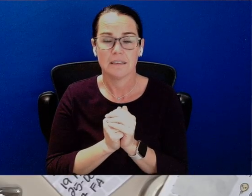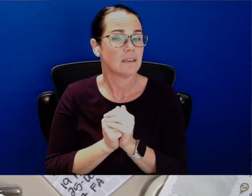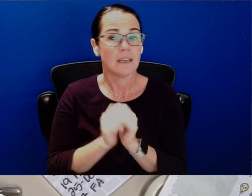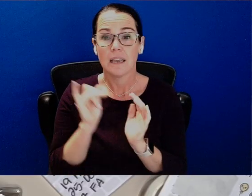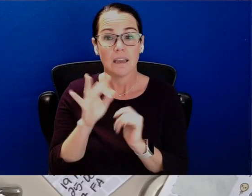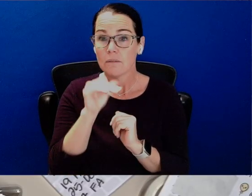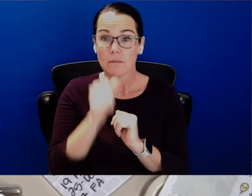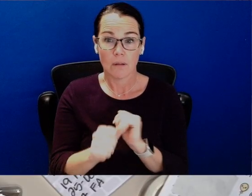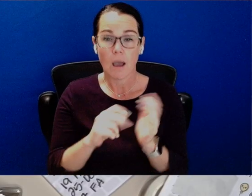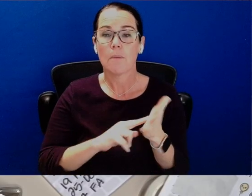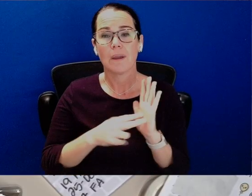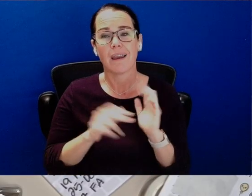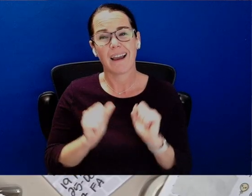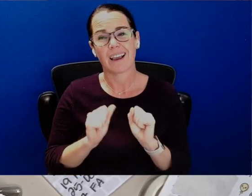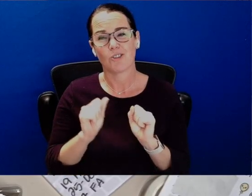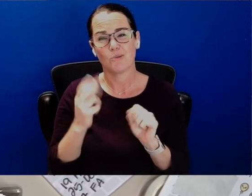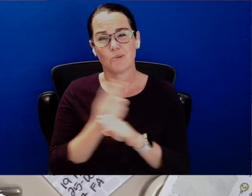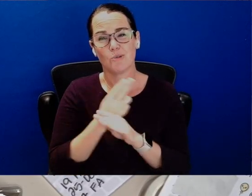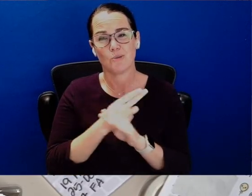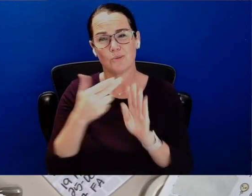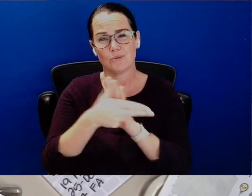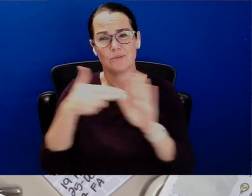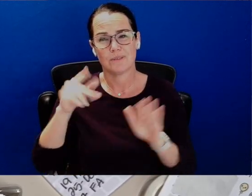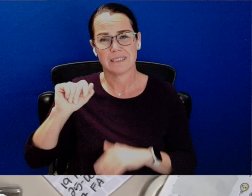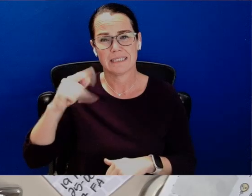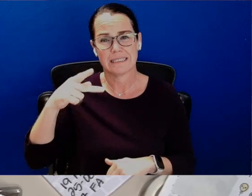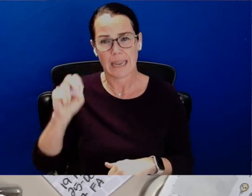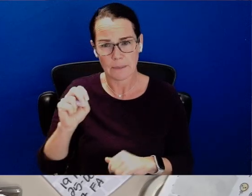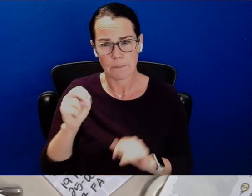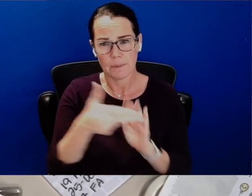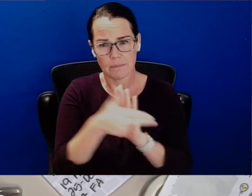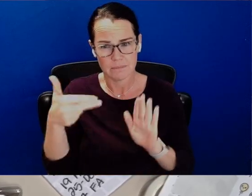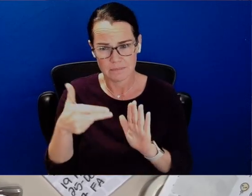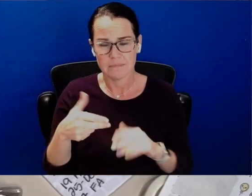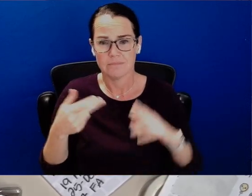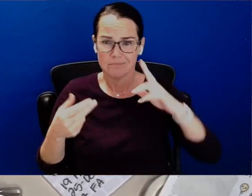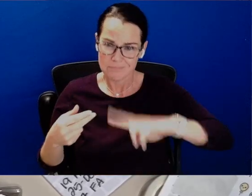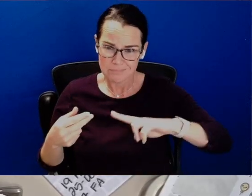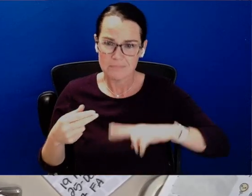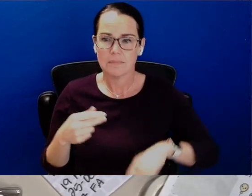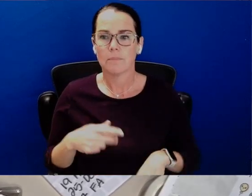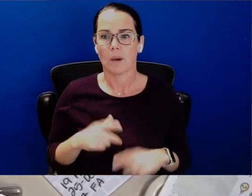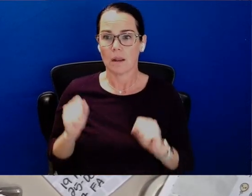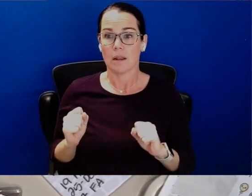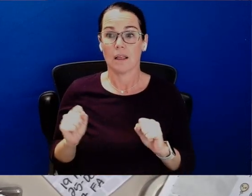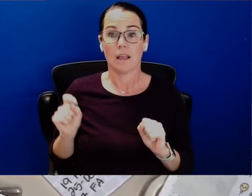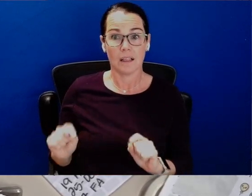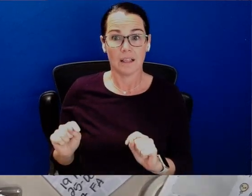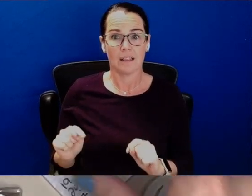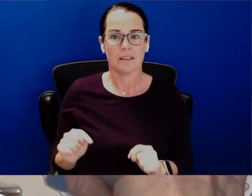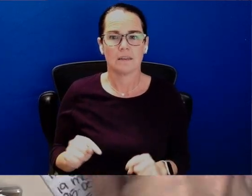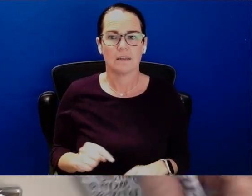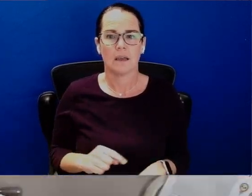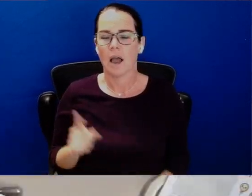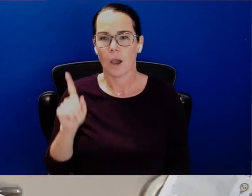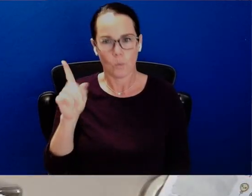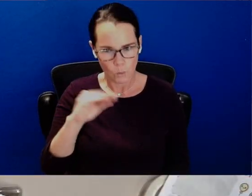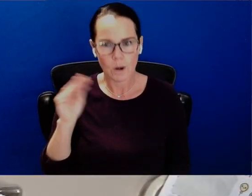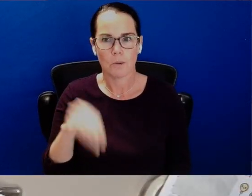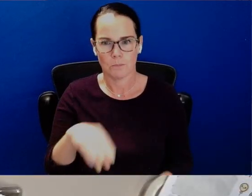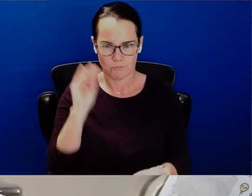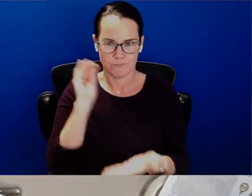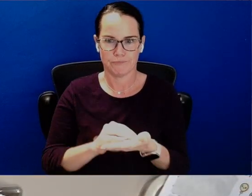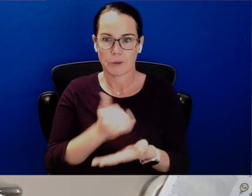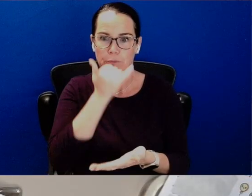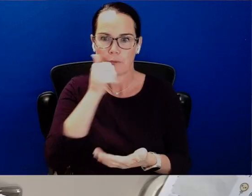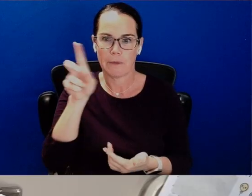If not, then I can always tape it down, but come on. All right, there we go. I 100% put that on the wrong